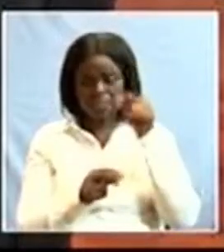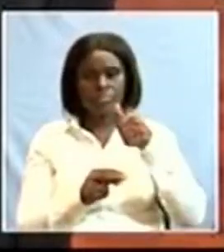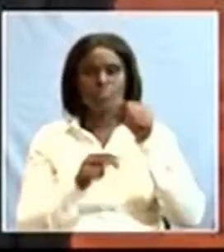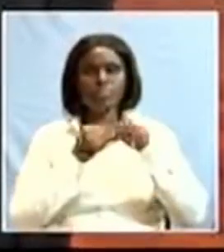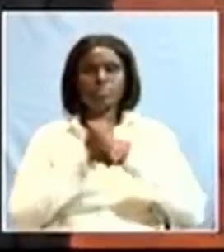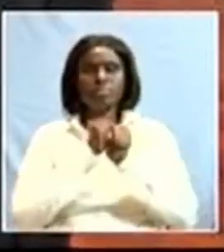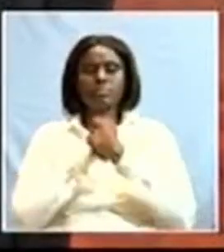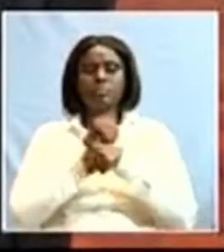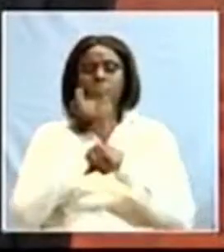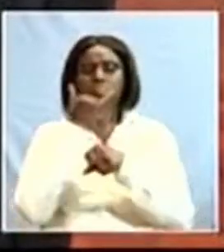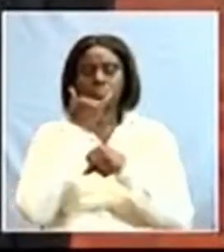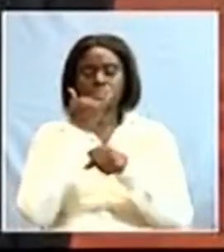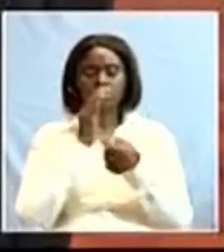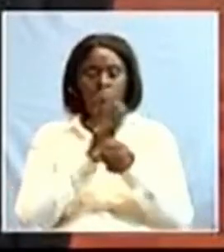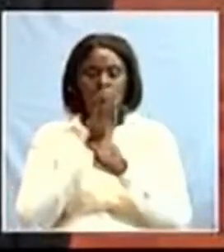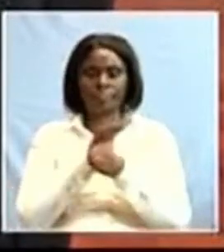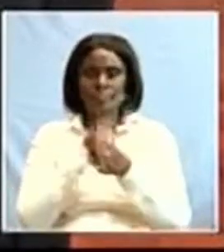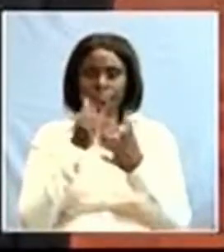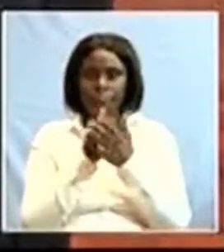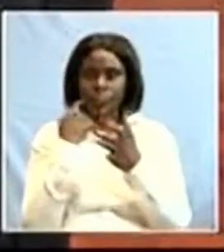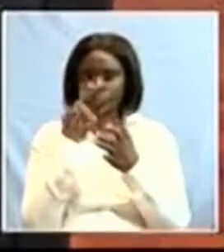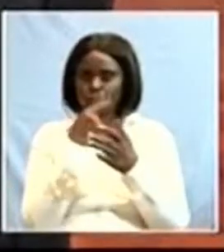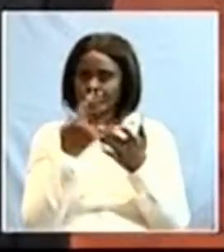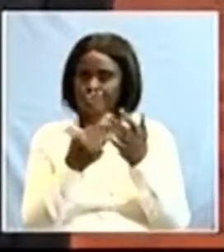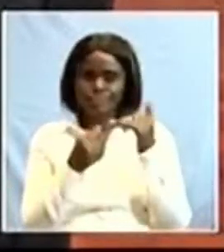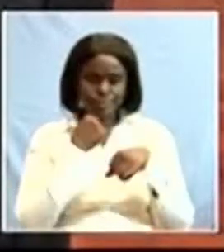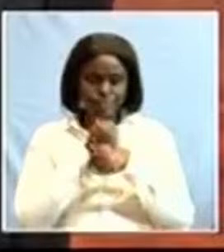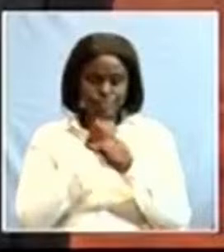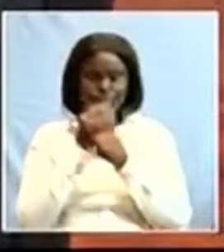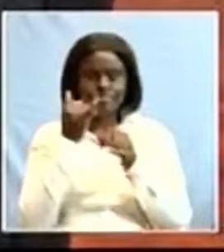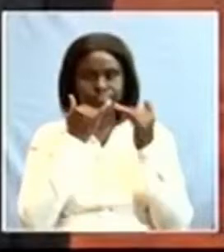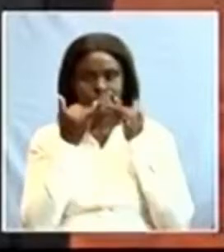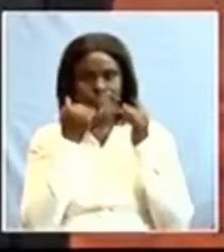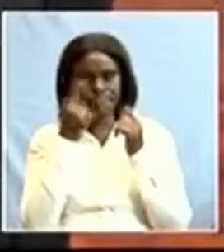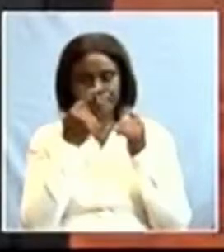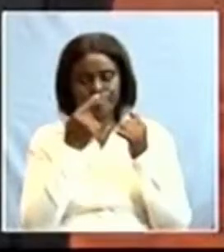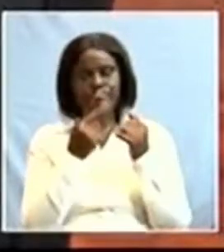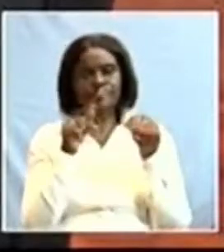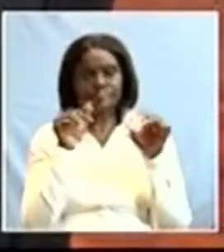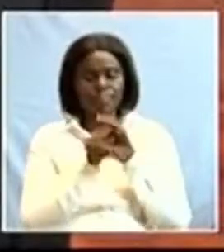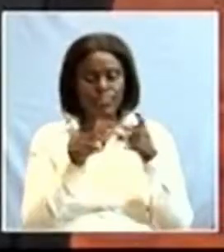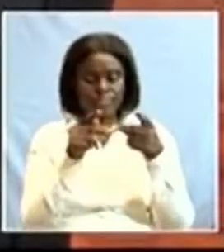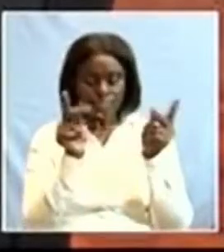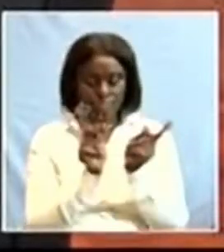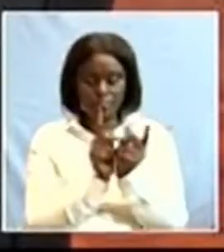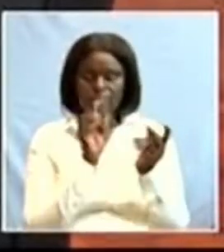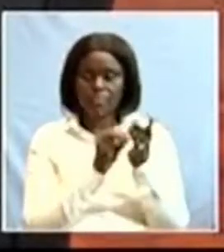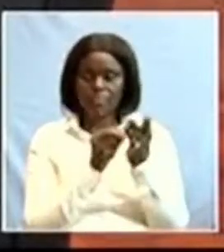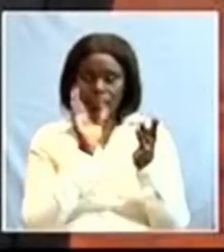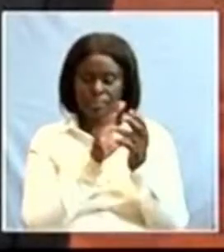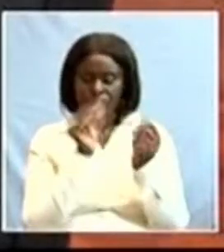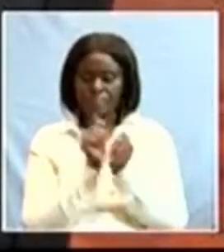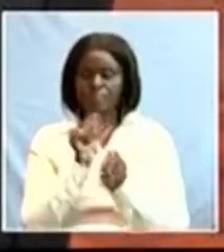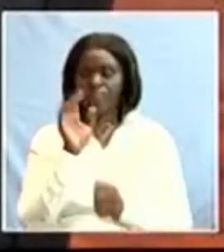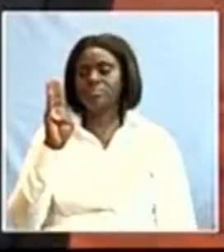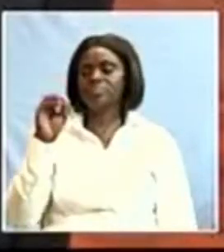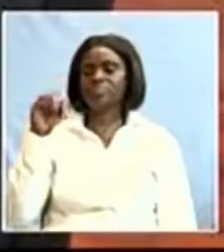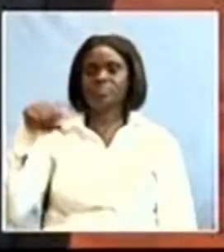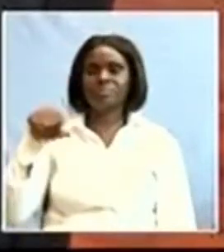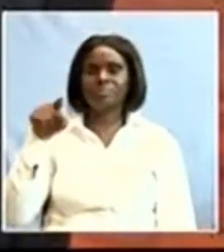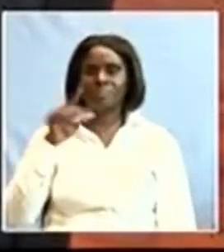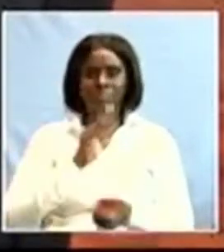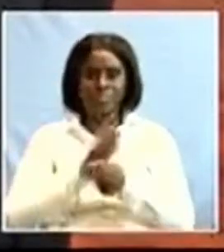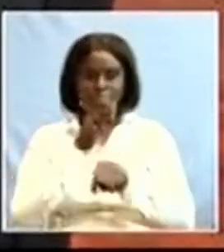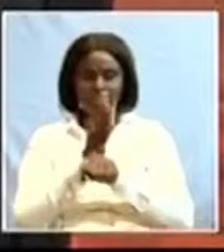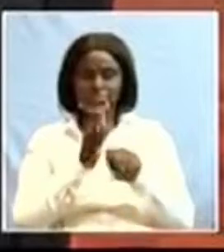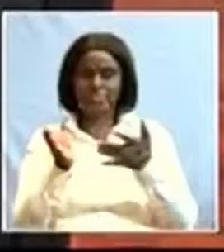errors. So after correcting those errors, who made the errors? The contractor, in pricing their BOQs. So after